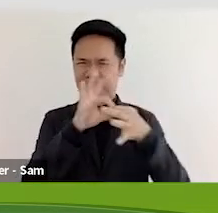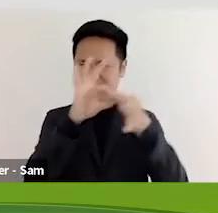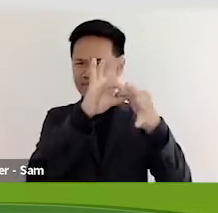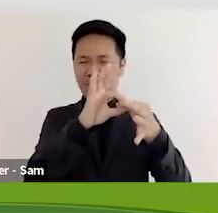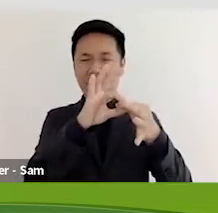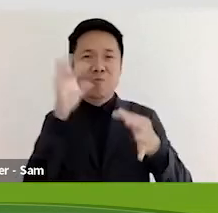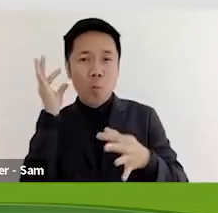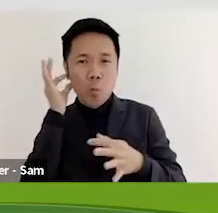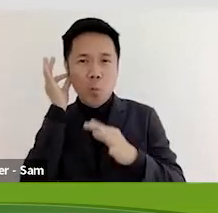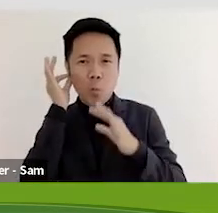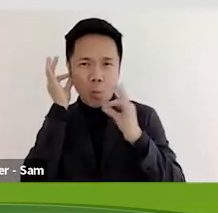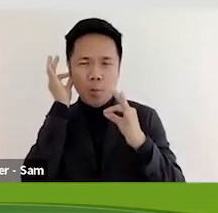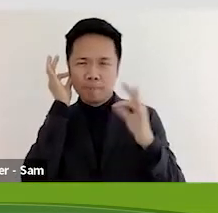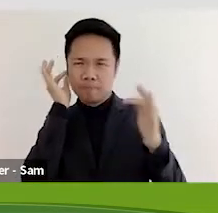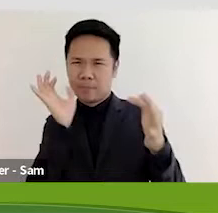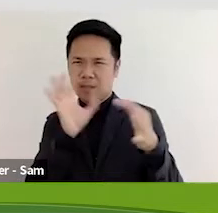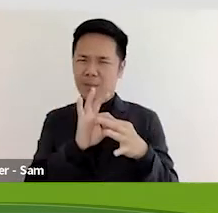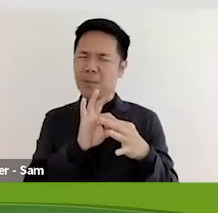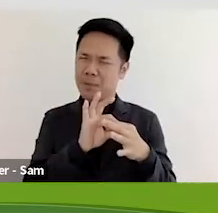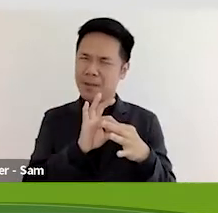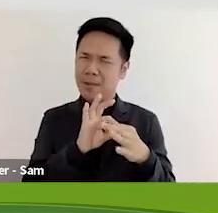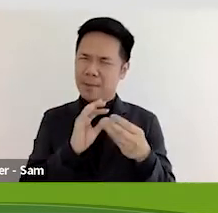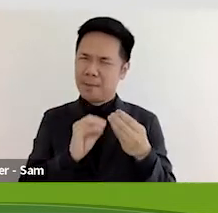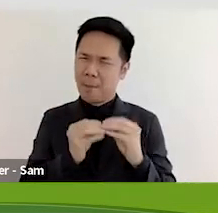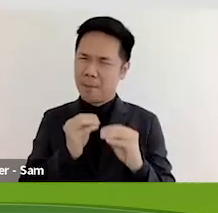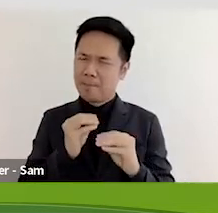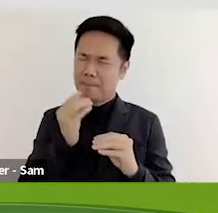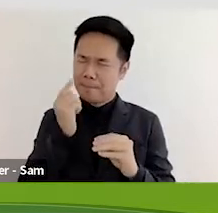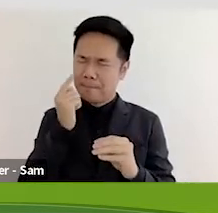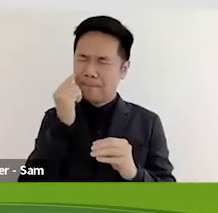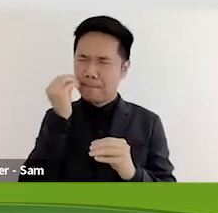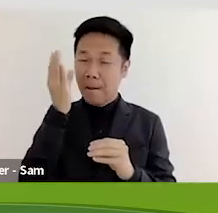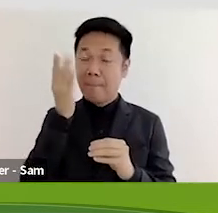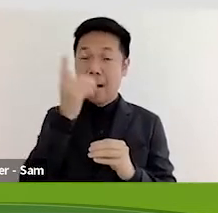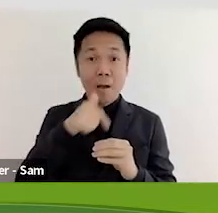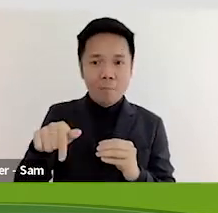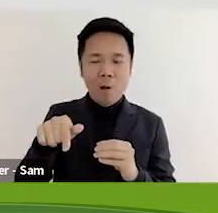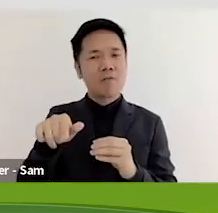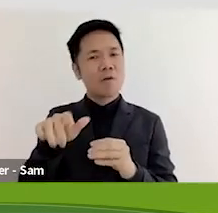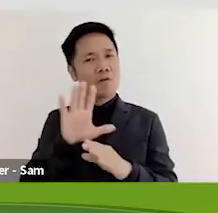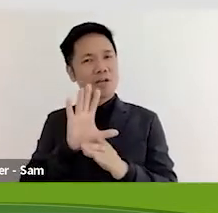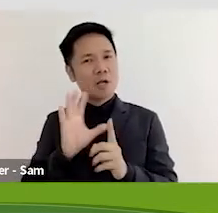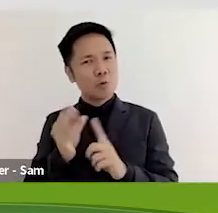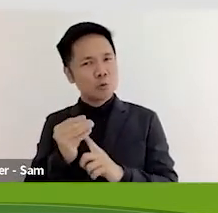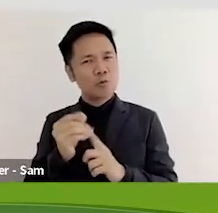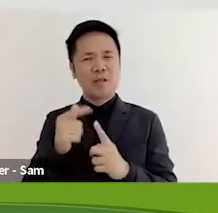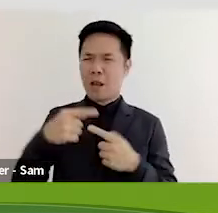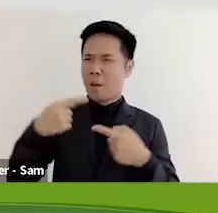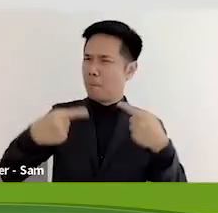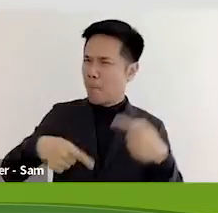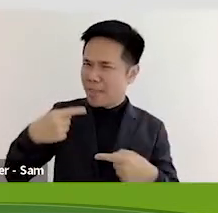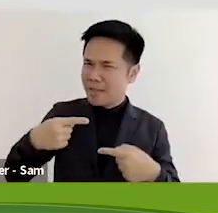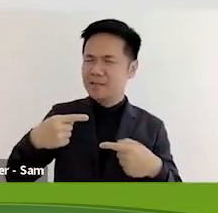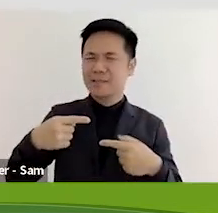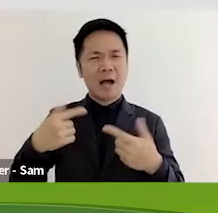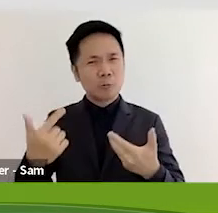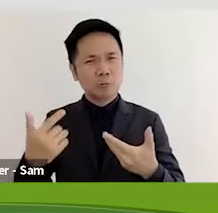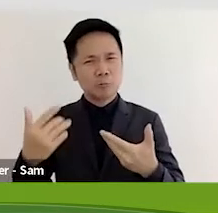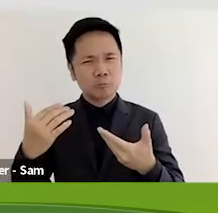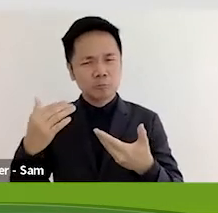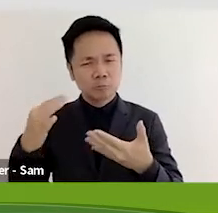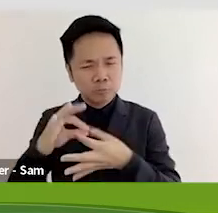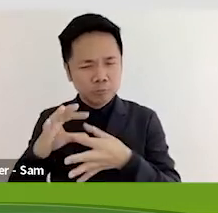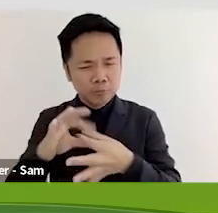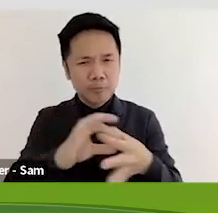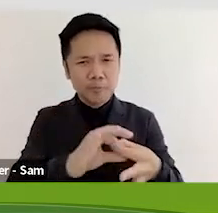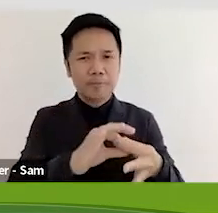both policy and programmatic, and broader social, economic, cultural, and political frameworks. The first recommendation is to